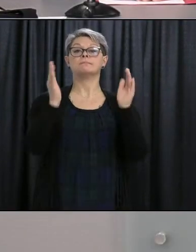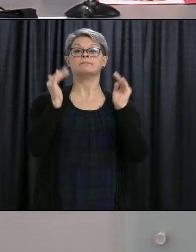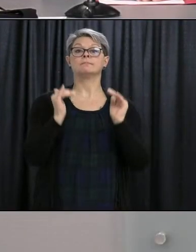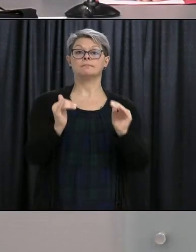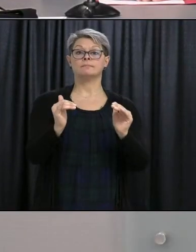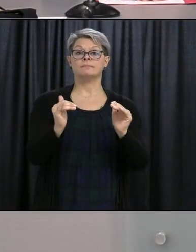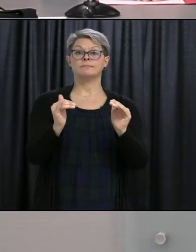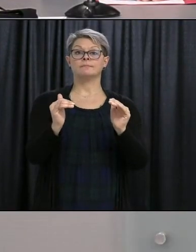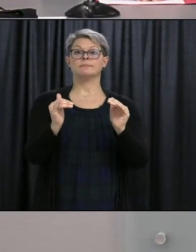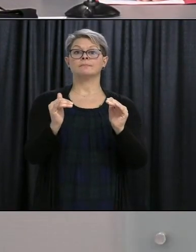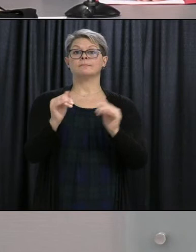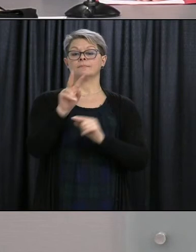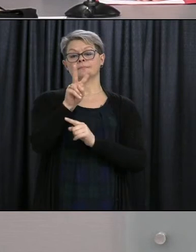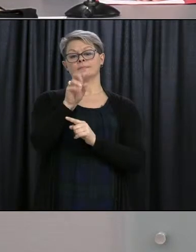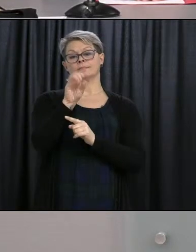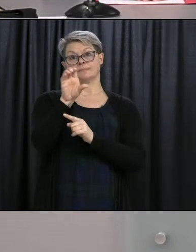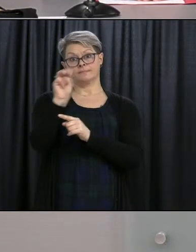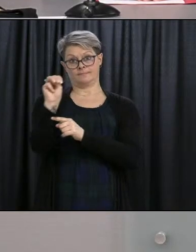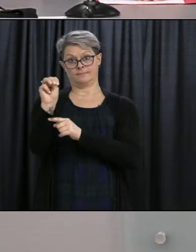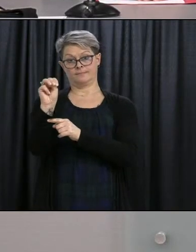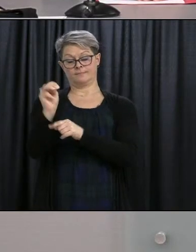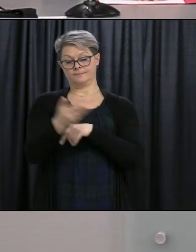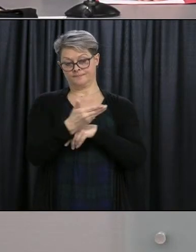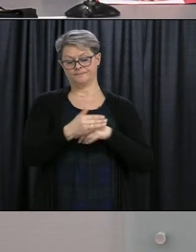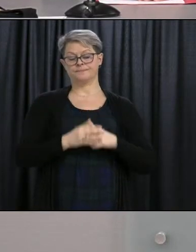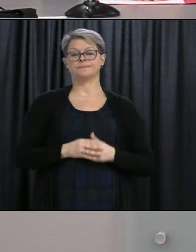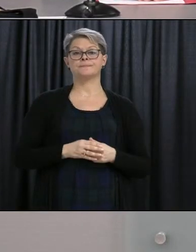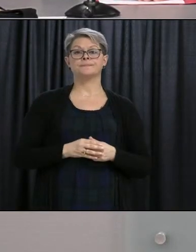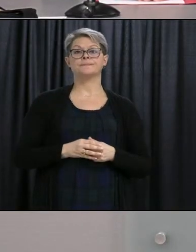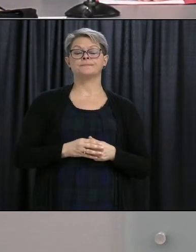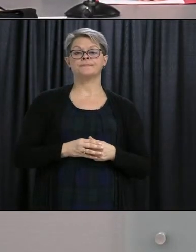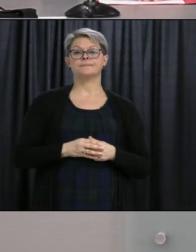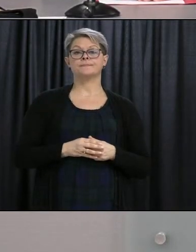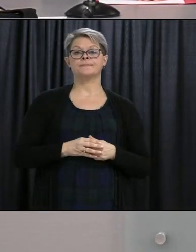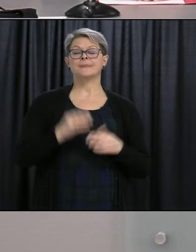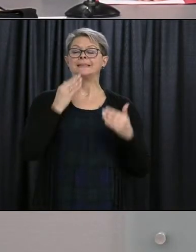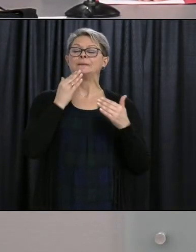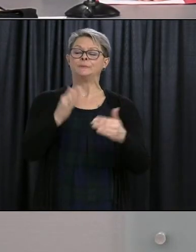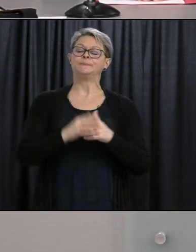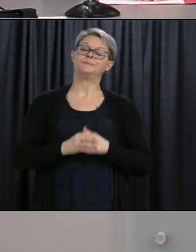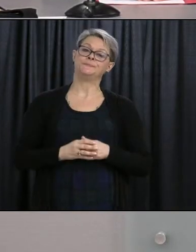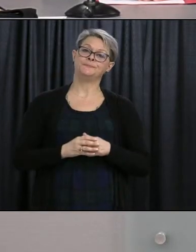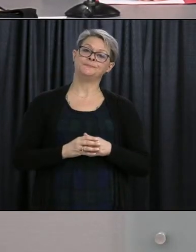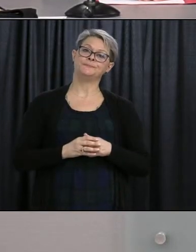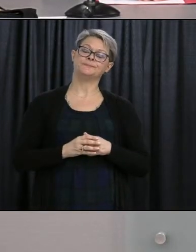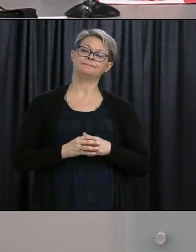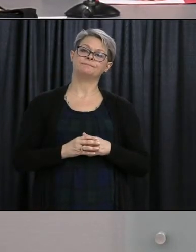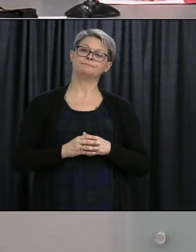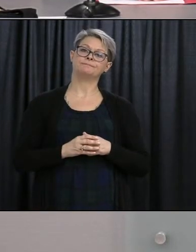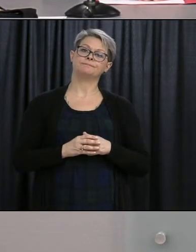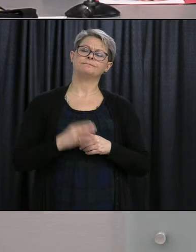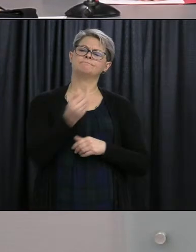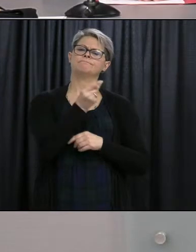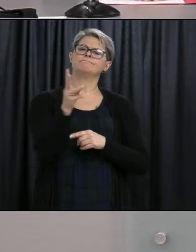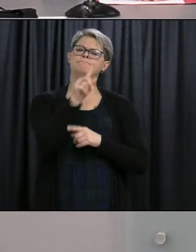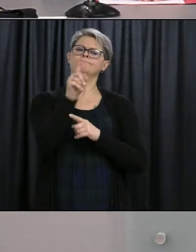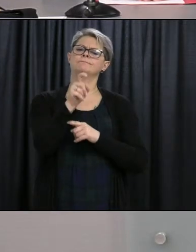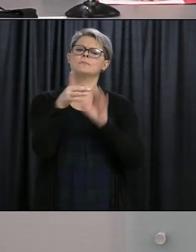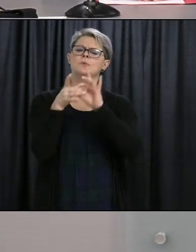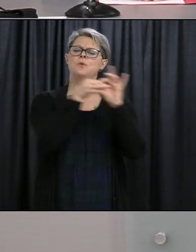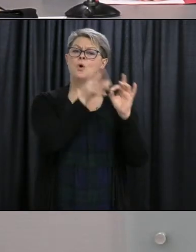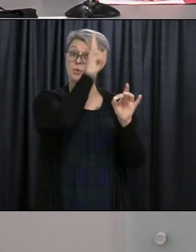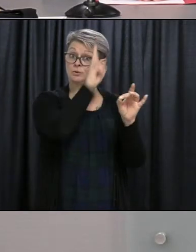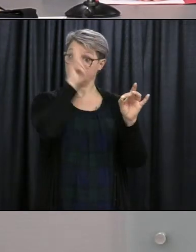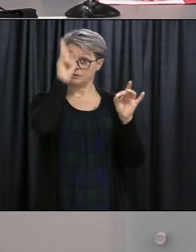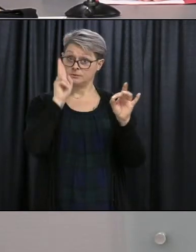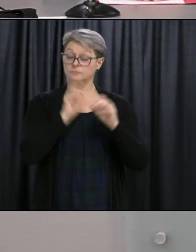from Brian Callahan with VOCM. Please go ahead. Thank you. A couple of questions regarding hospitals. First